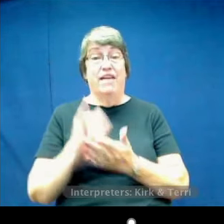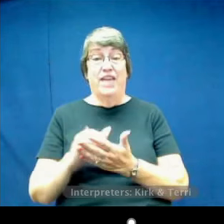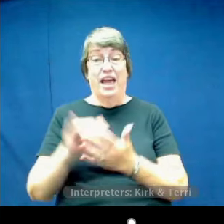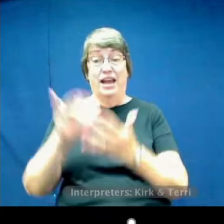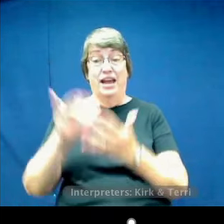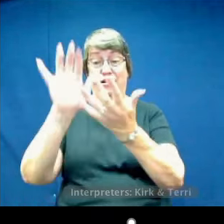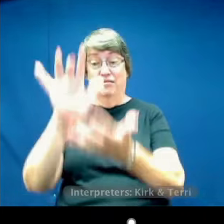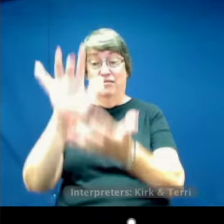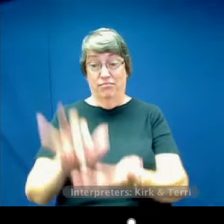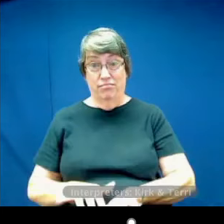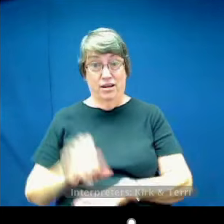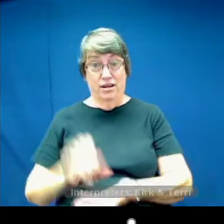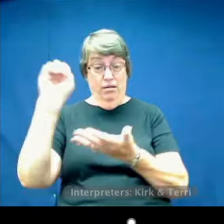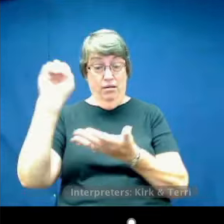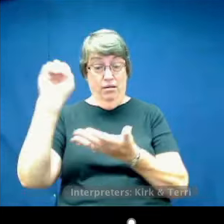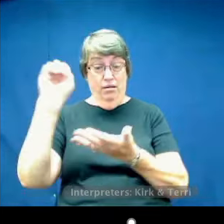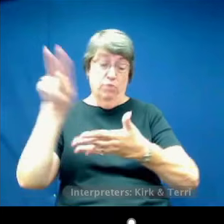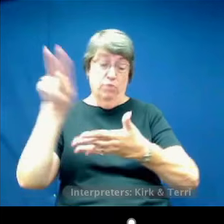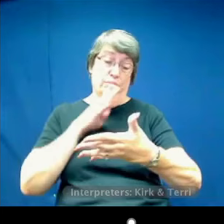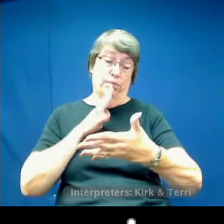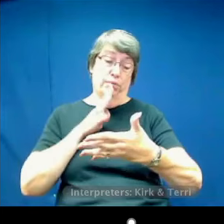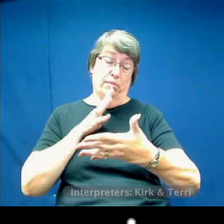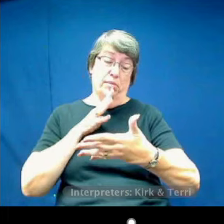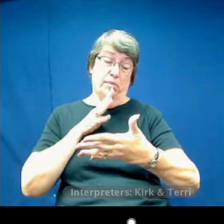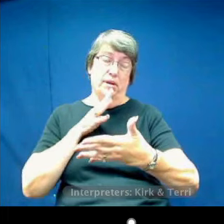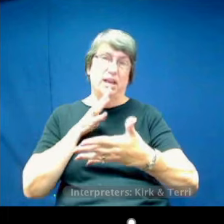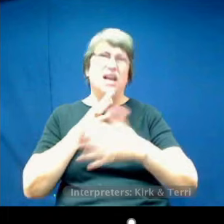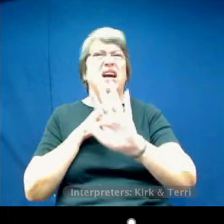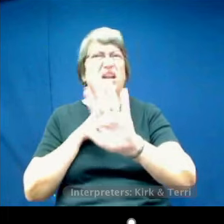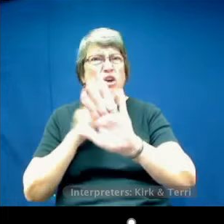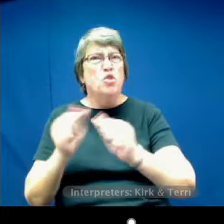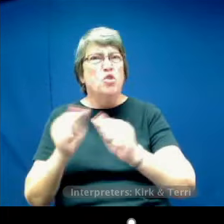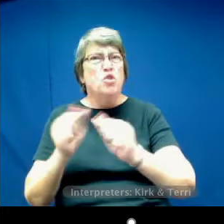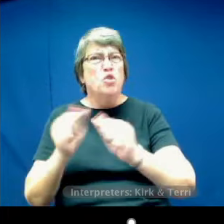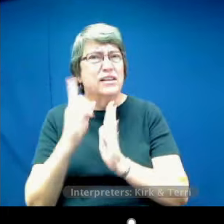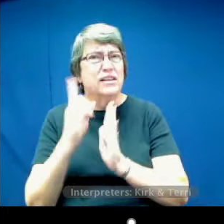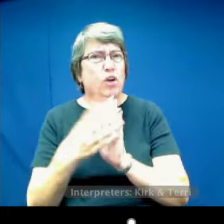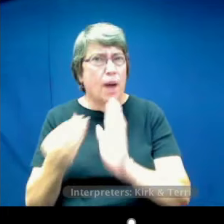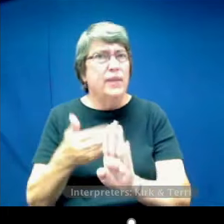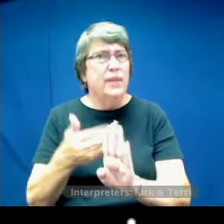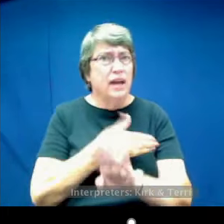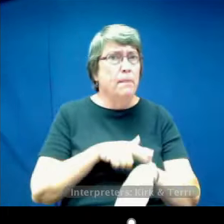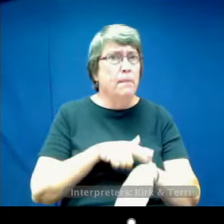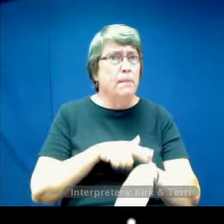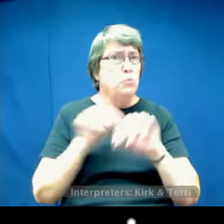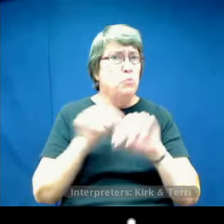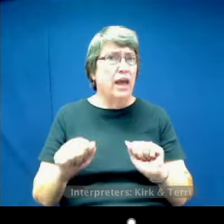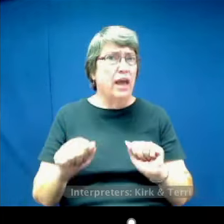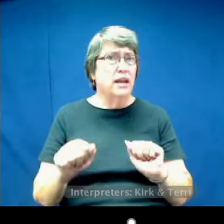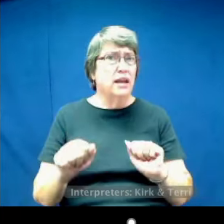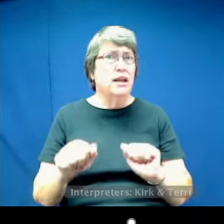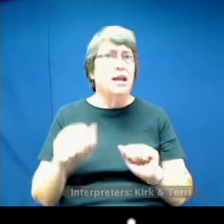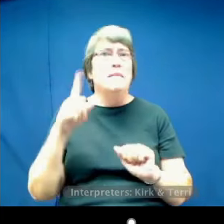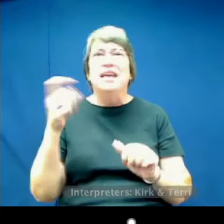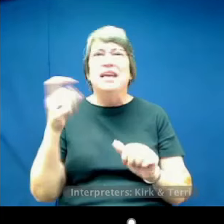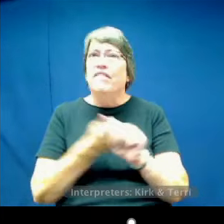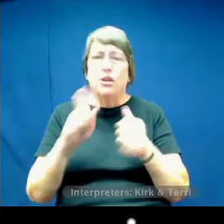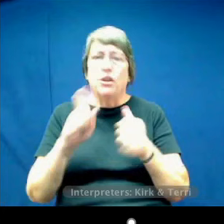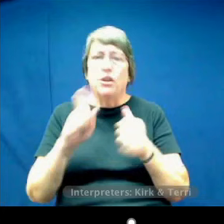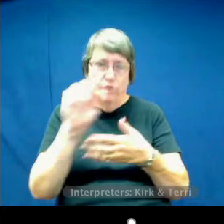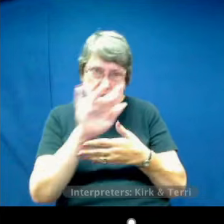copy of it and read it, because all of the issues that we're going to go through will have to be spelled out, and of course it's being